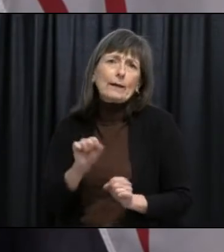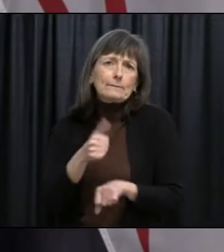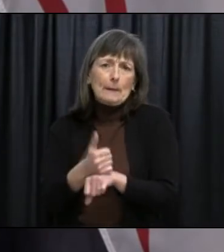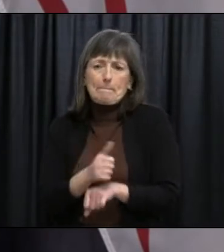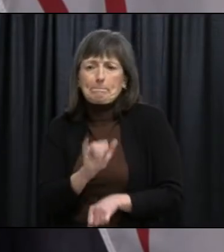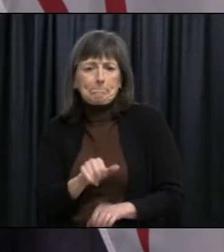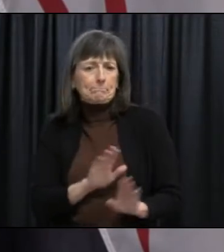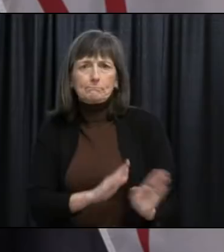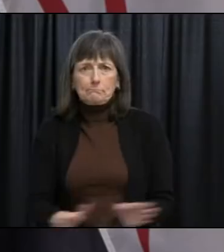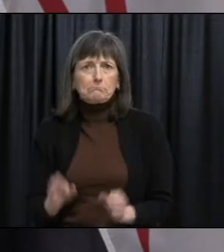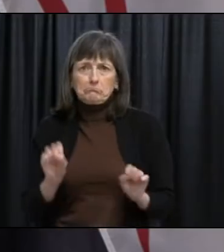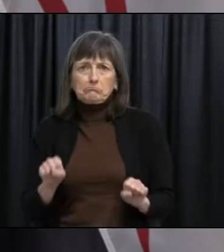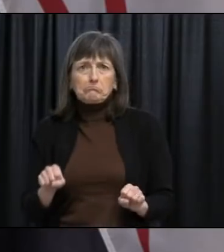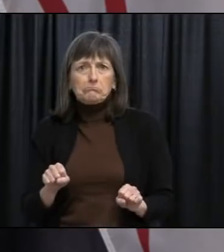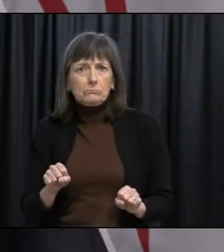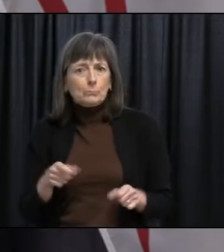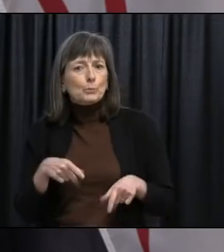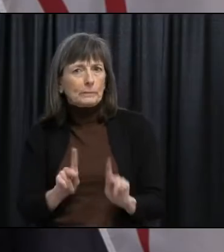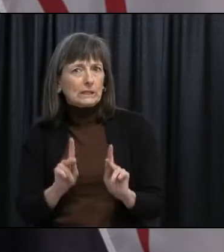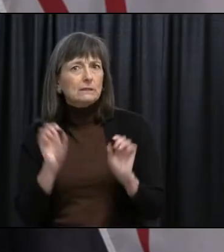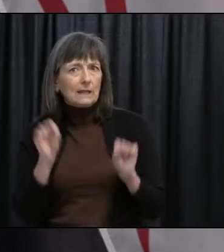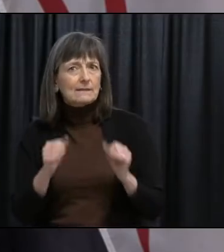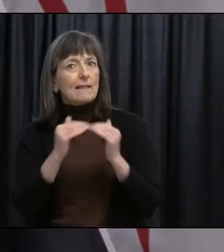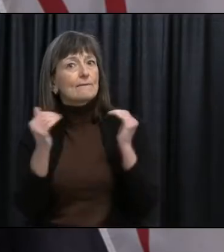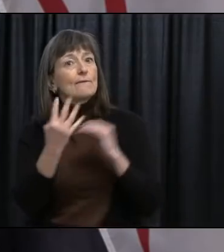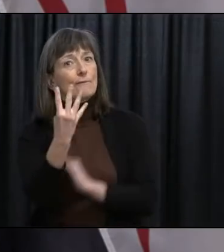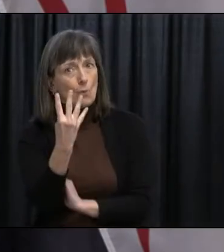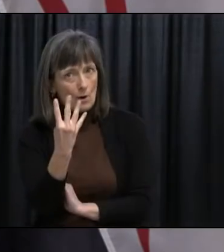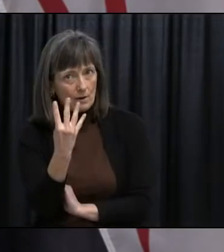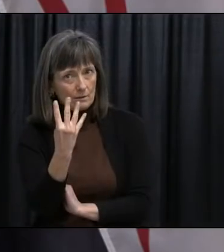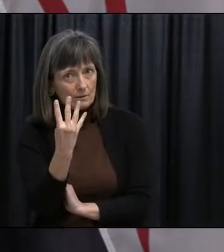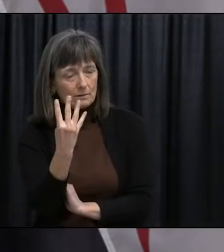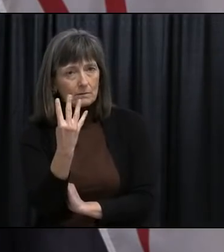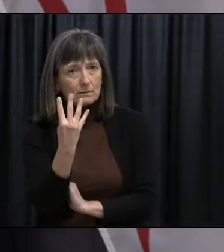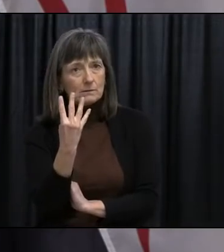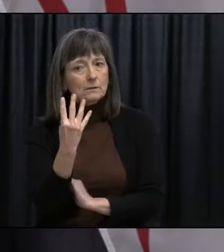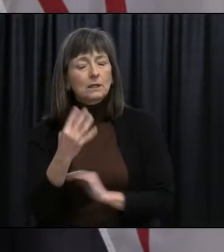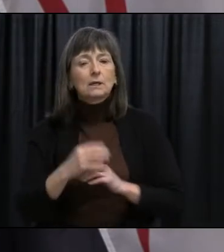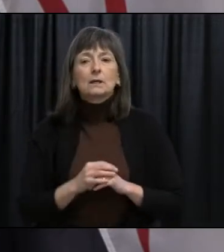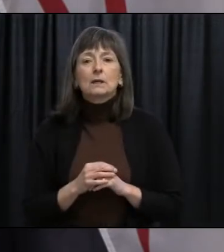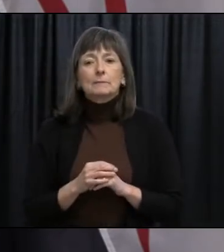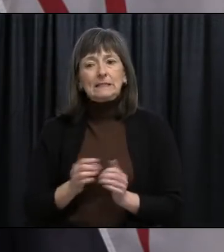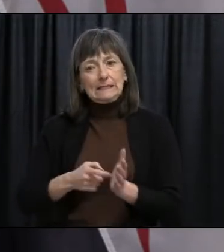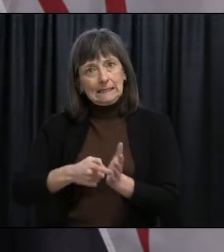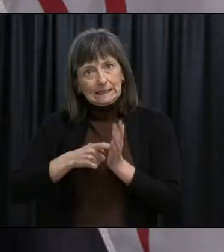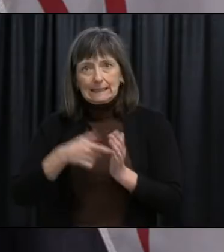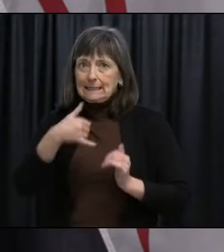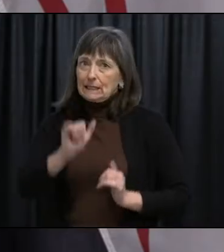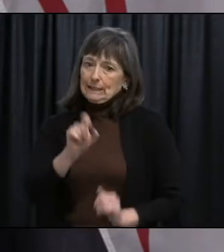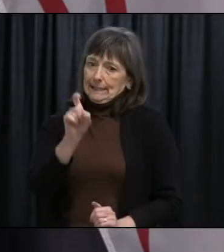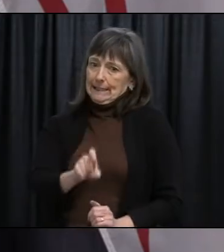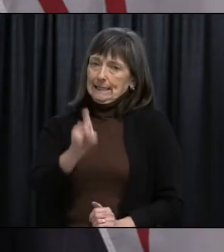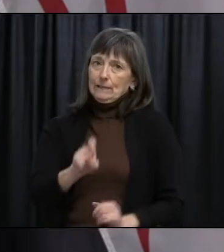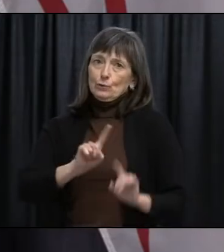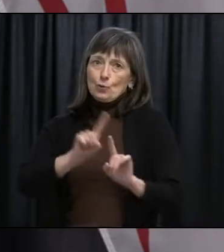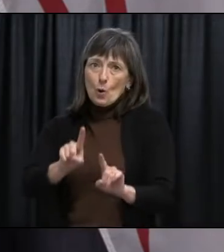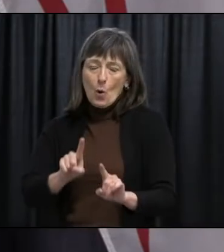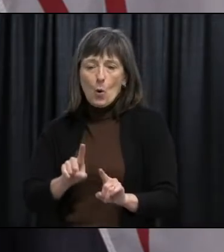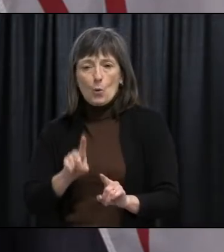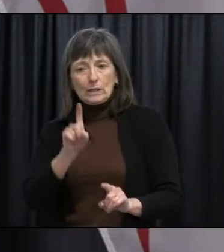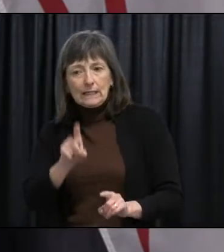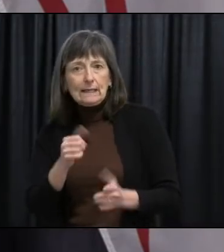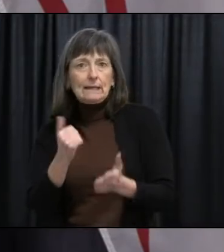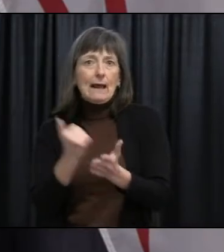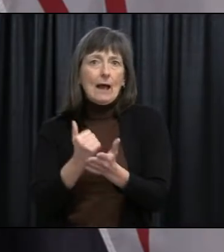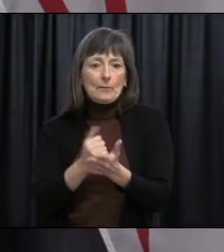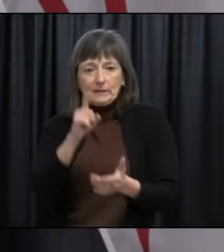lines, those are the types of interactions that we're talking about. We're talking about significant, necessary interactions